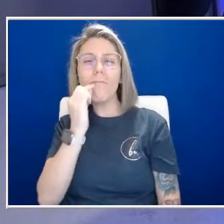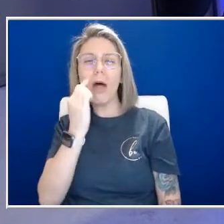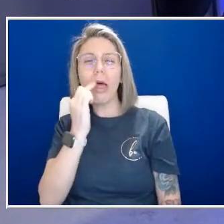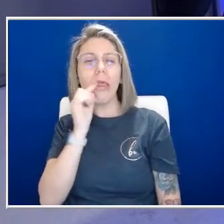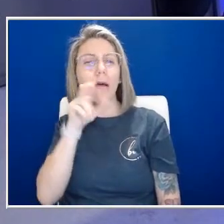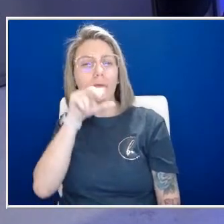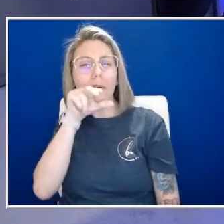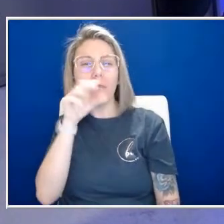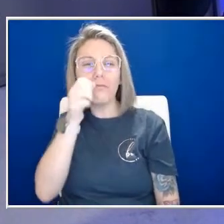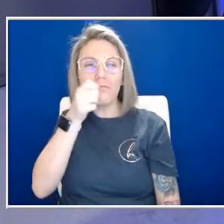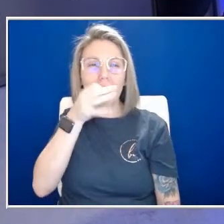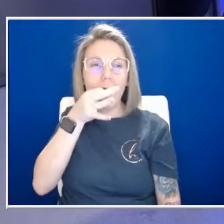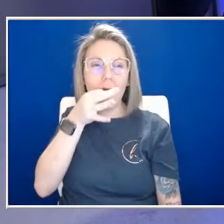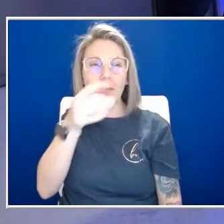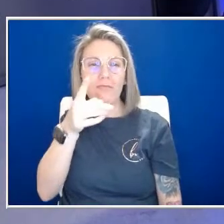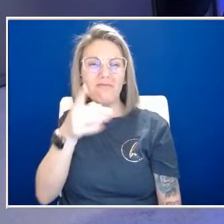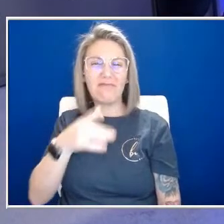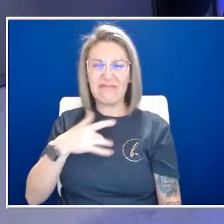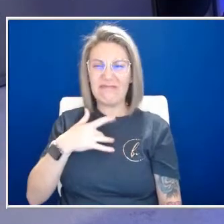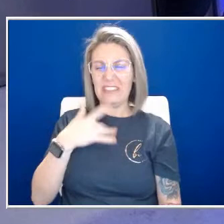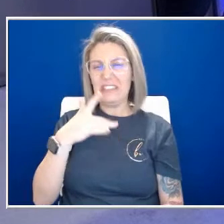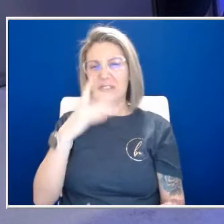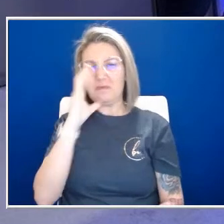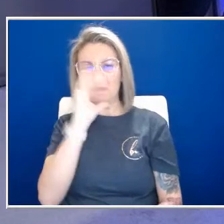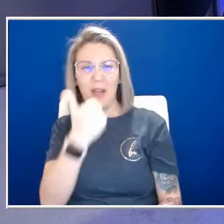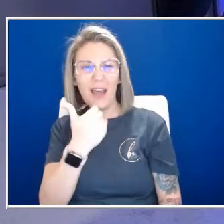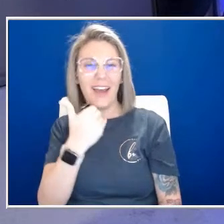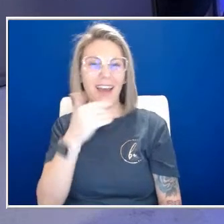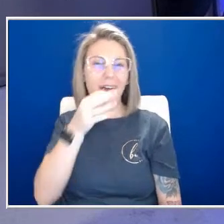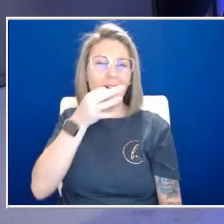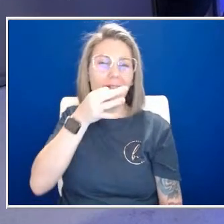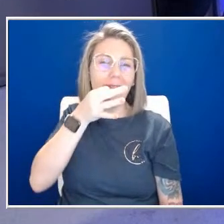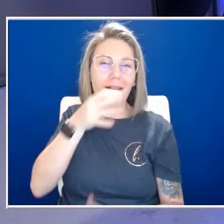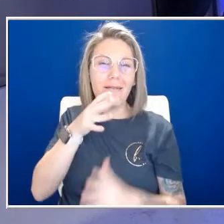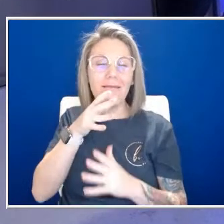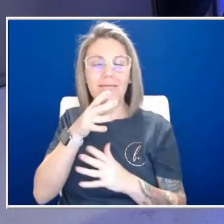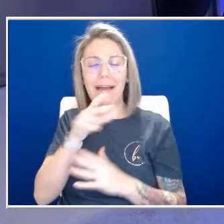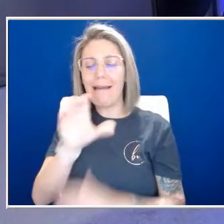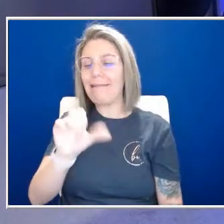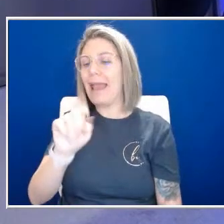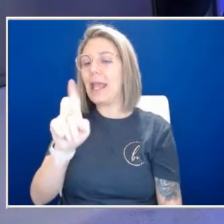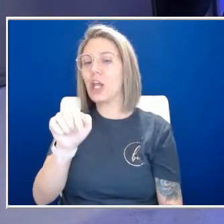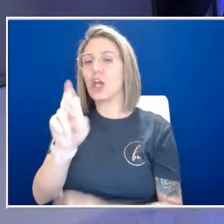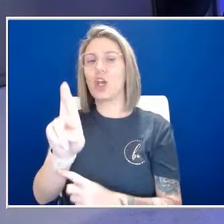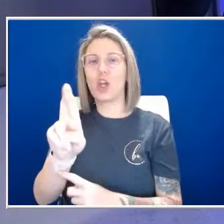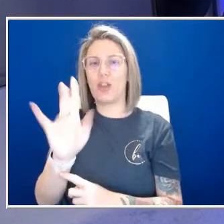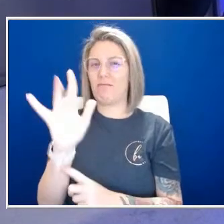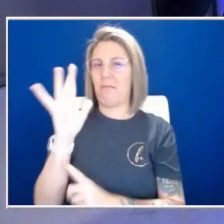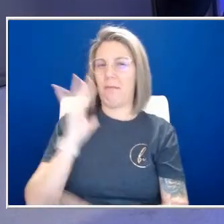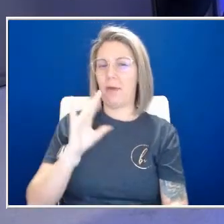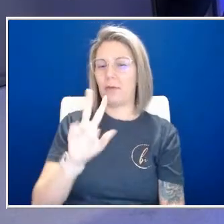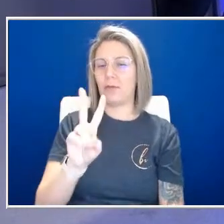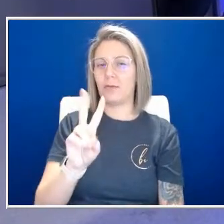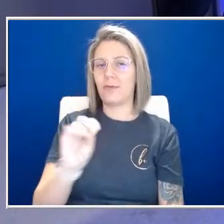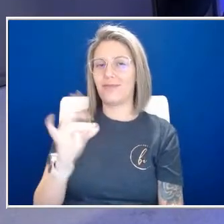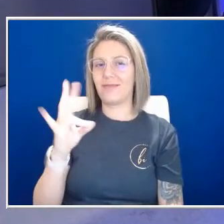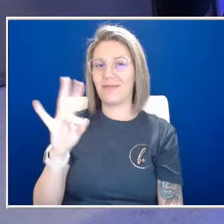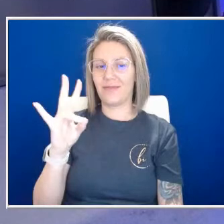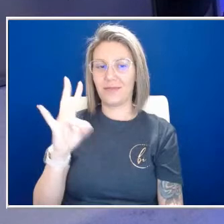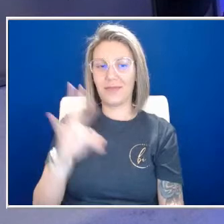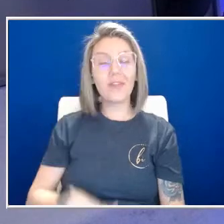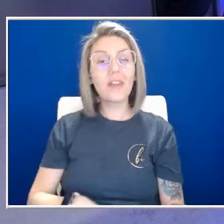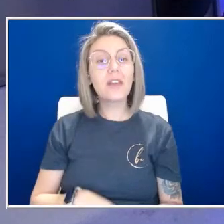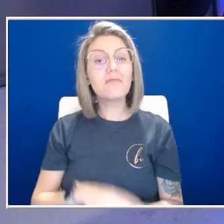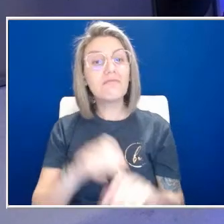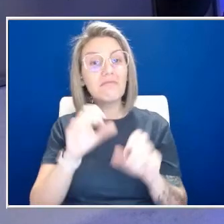funky feelings on our tongues. We get canker sores and all sorts of that stuff. But that was back in 2017. So kind of walk us through the timeline of what